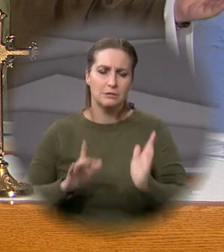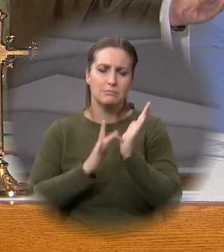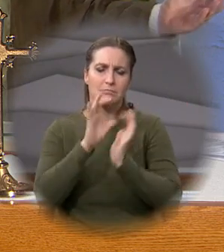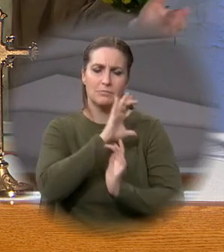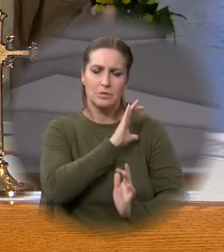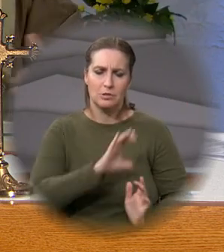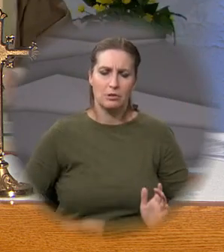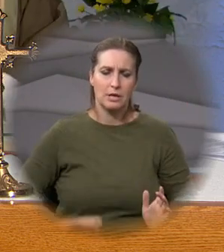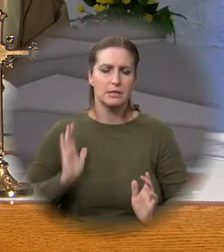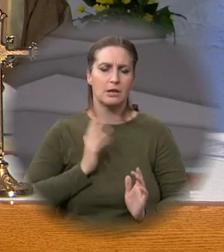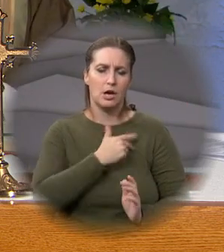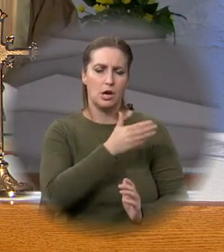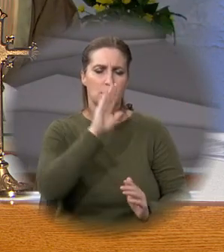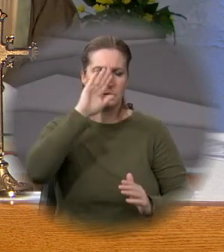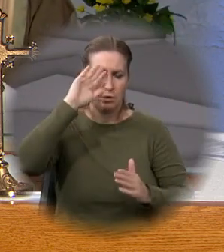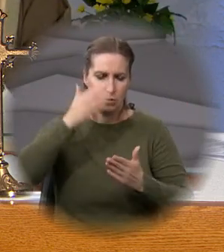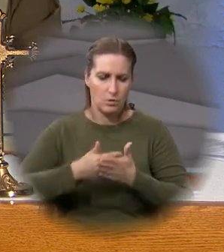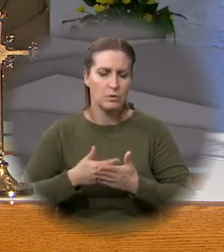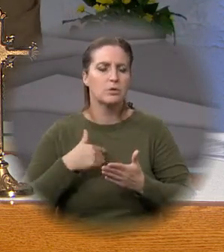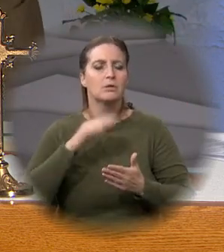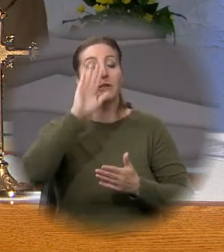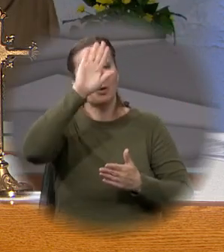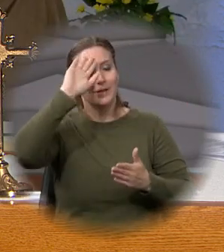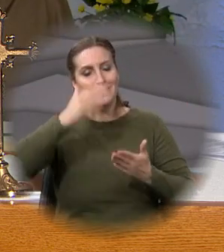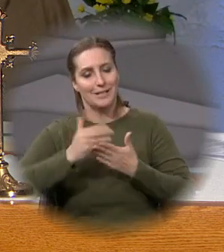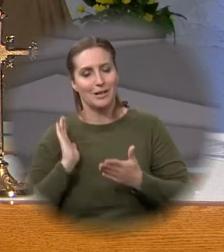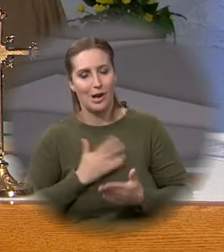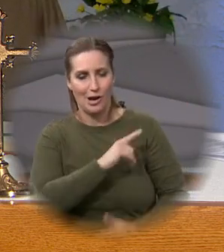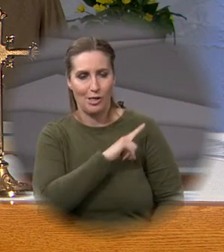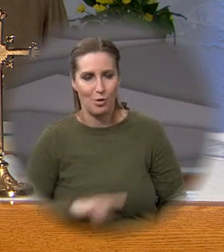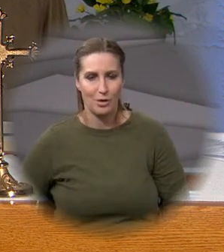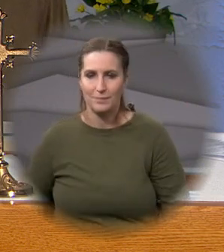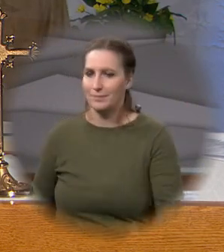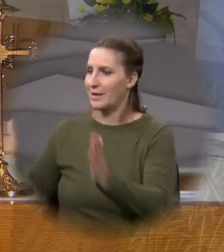Son, our Lord. Amen.